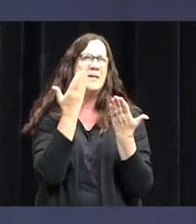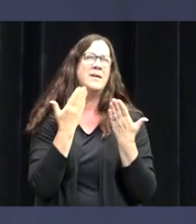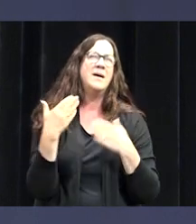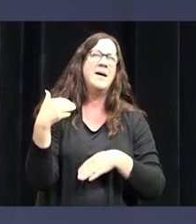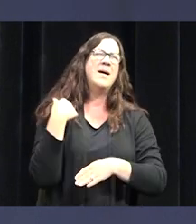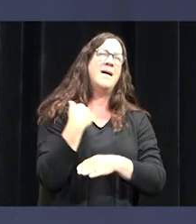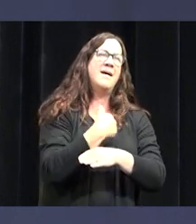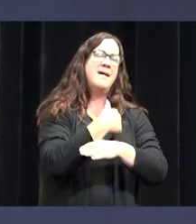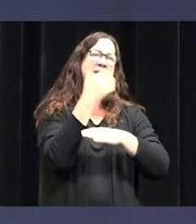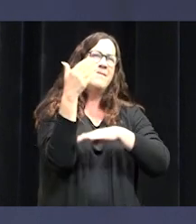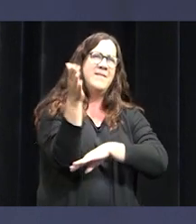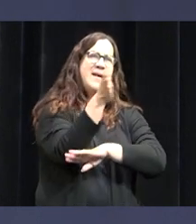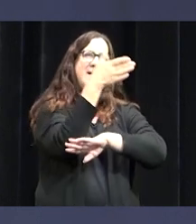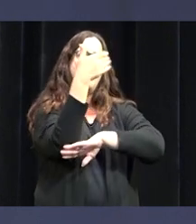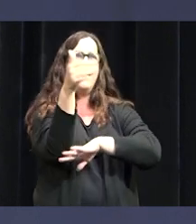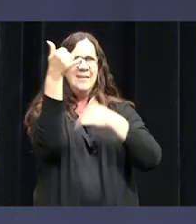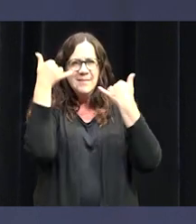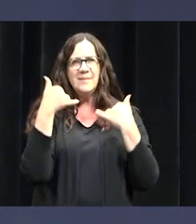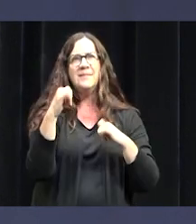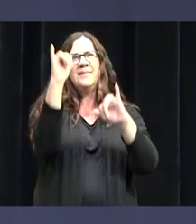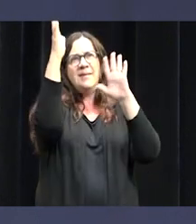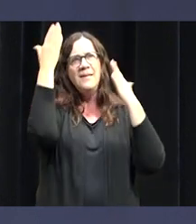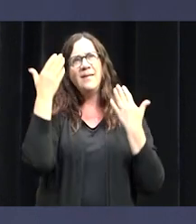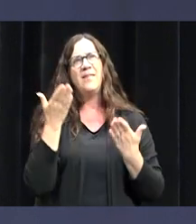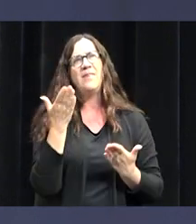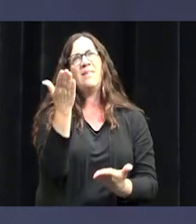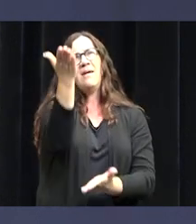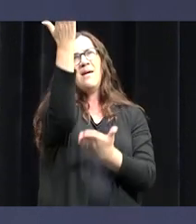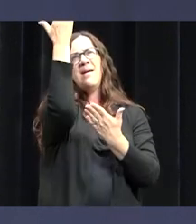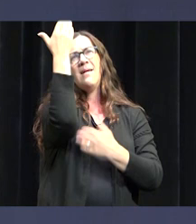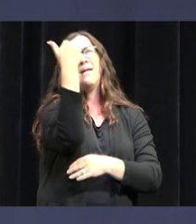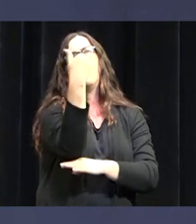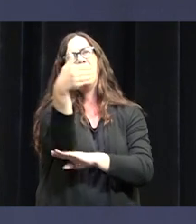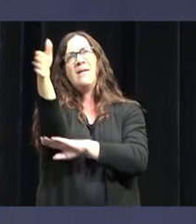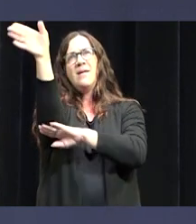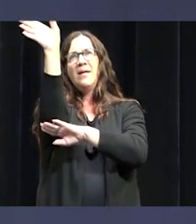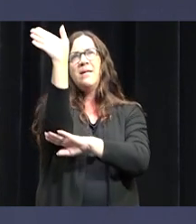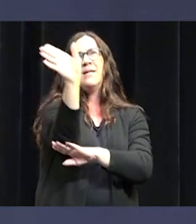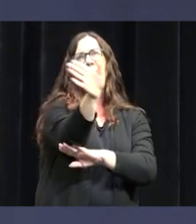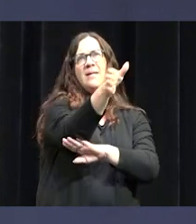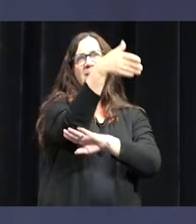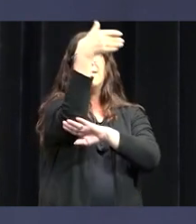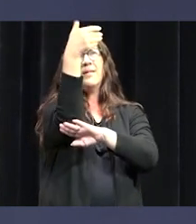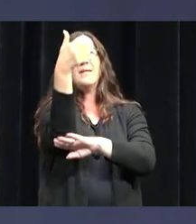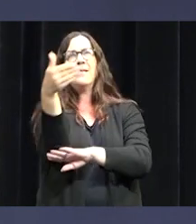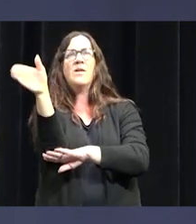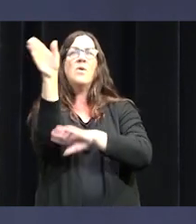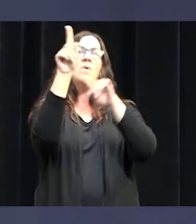night that our flag was still there.